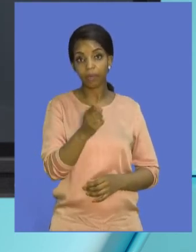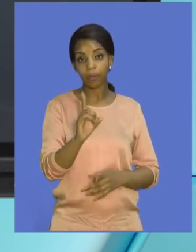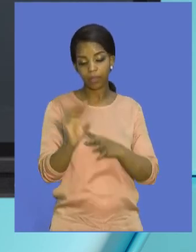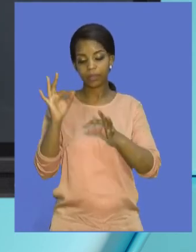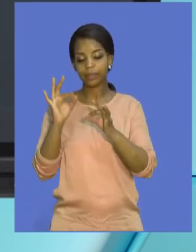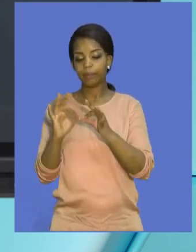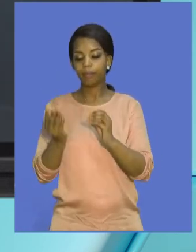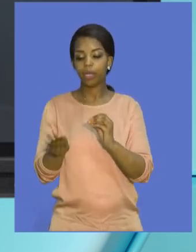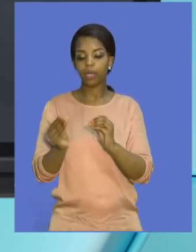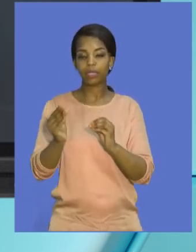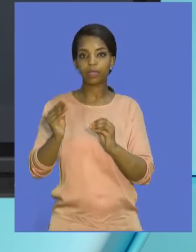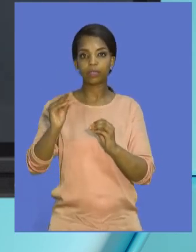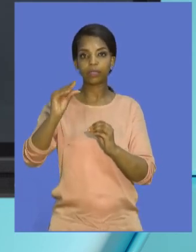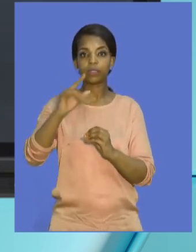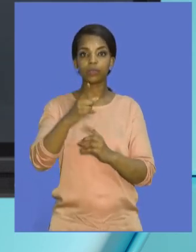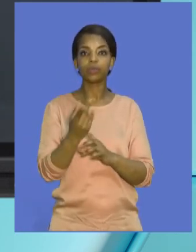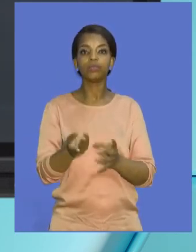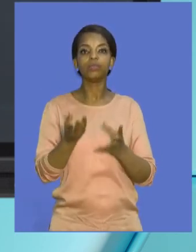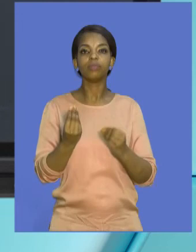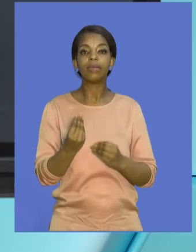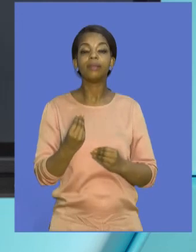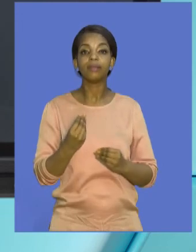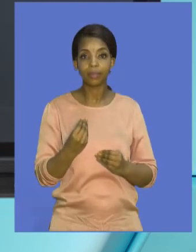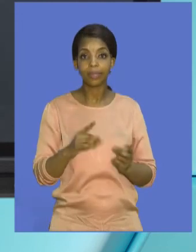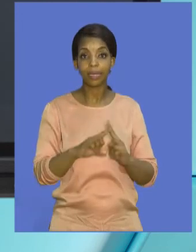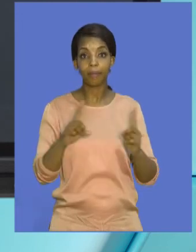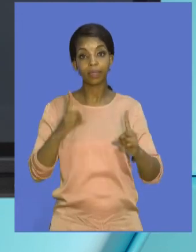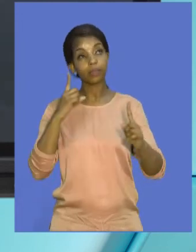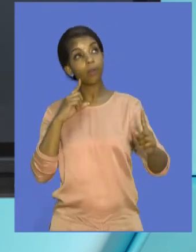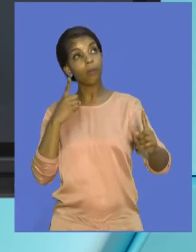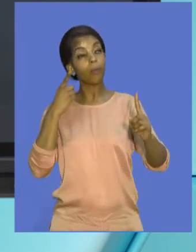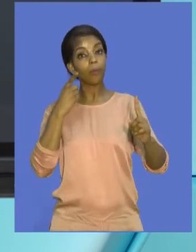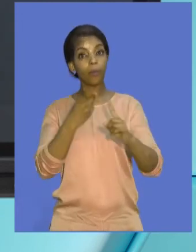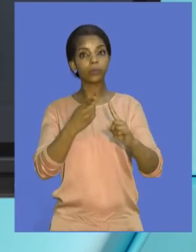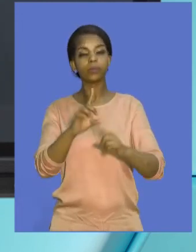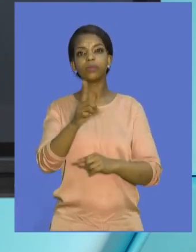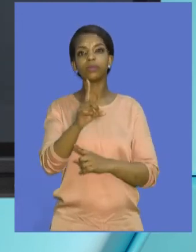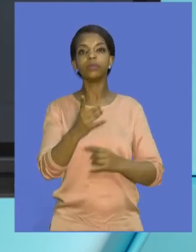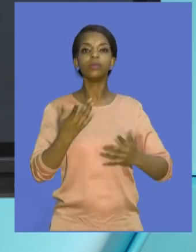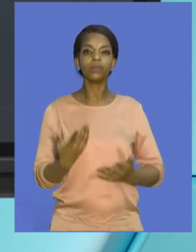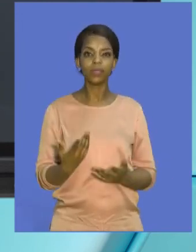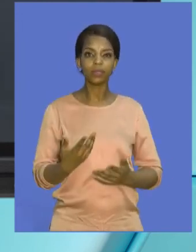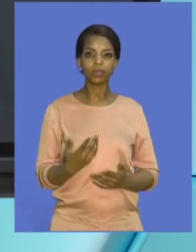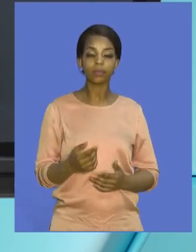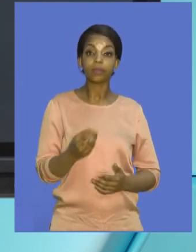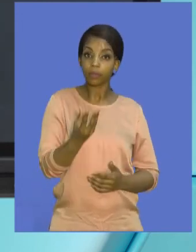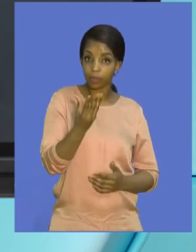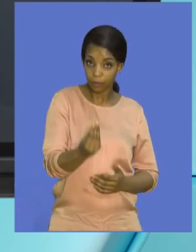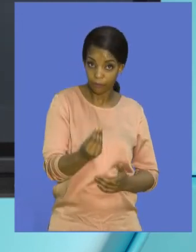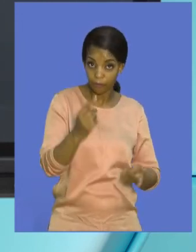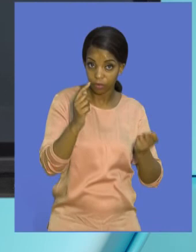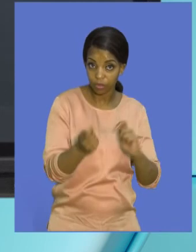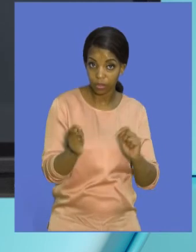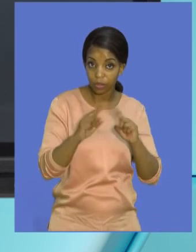at a later stage. But the goal that we wanted you to please see here is there a change? Is the